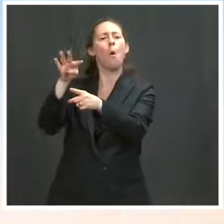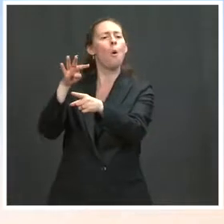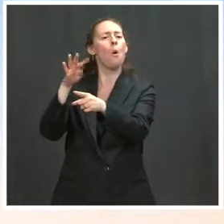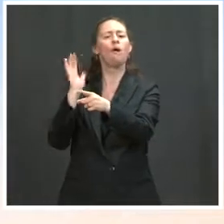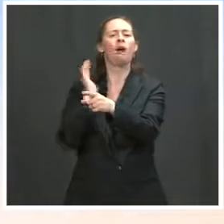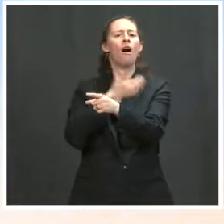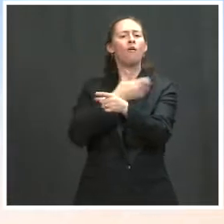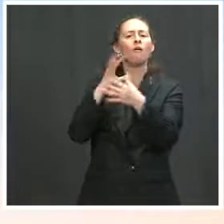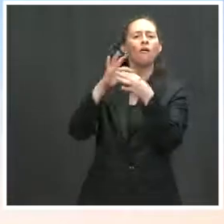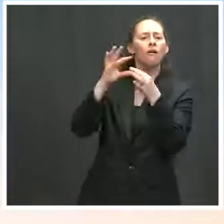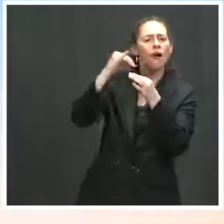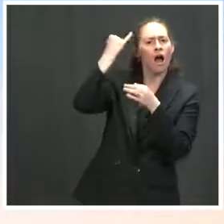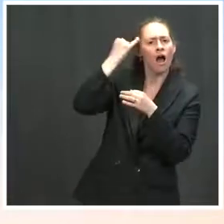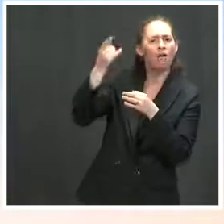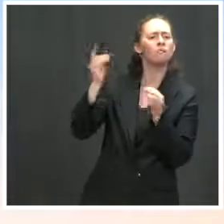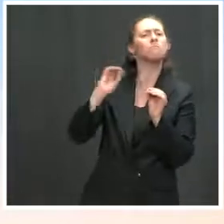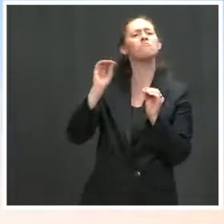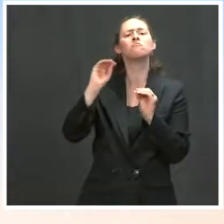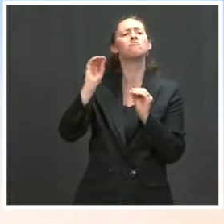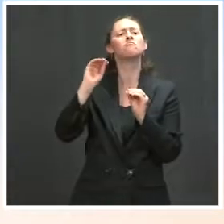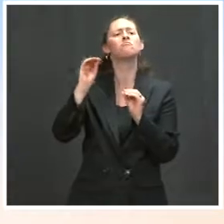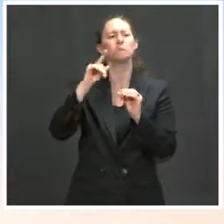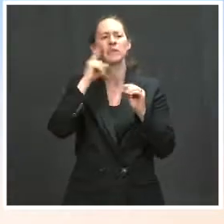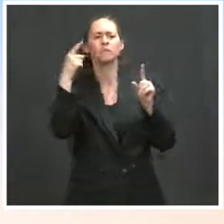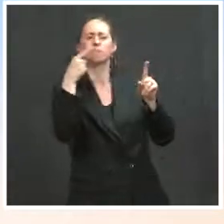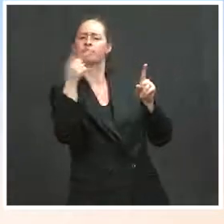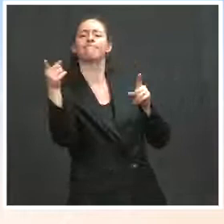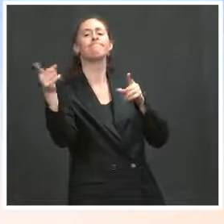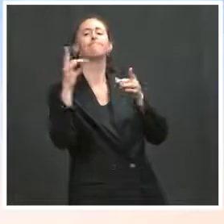the WHO as the proper place for this. So it seems like there